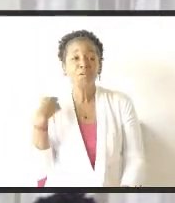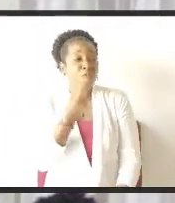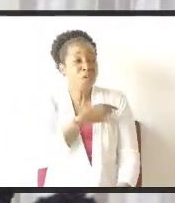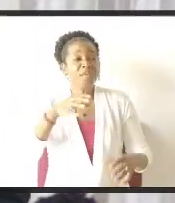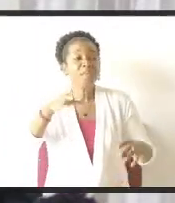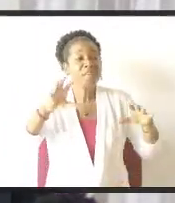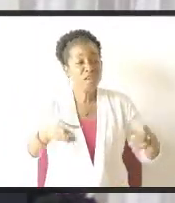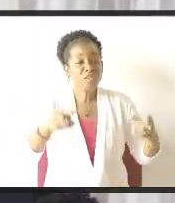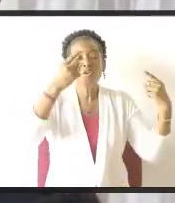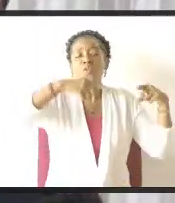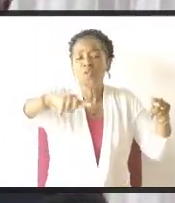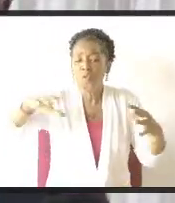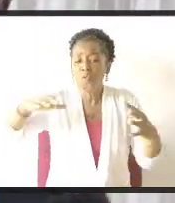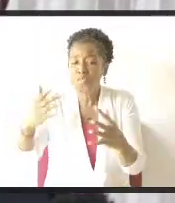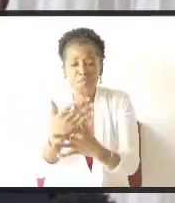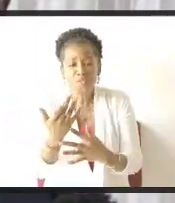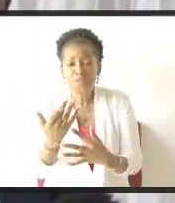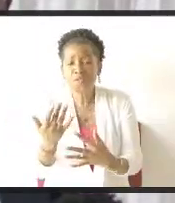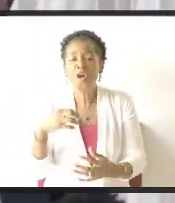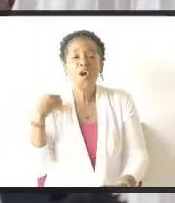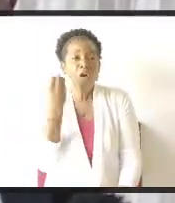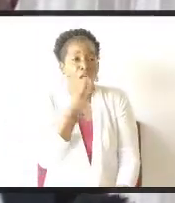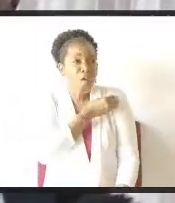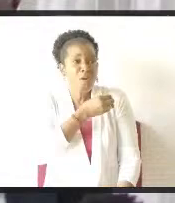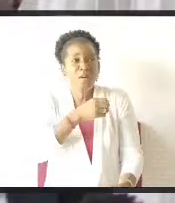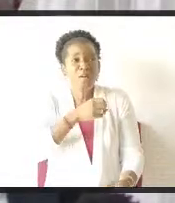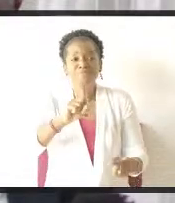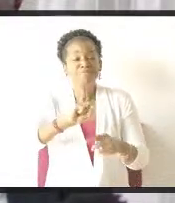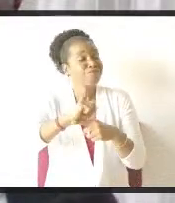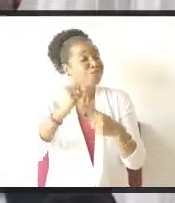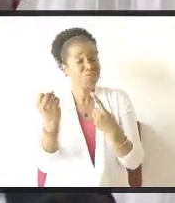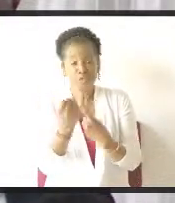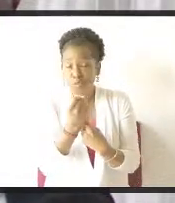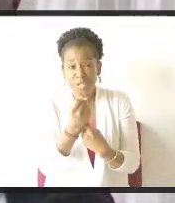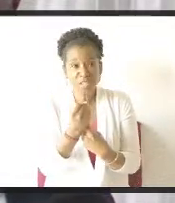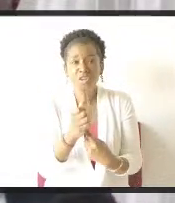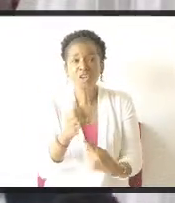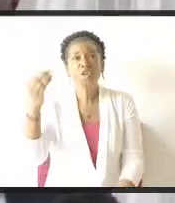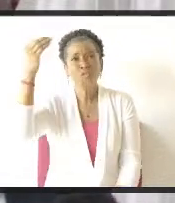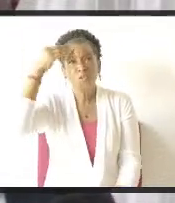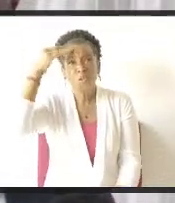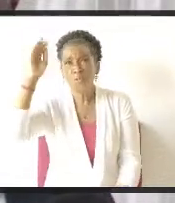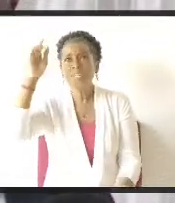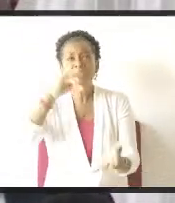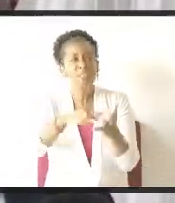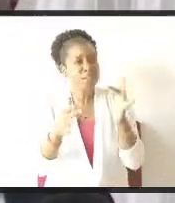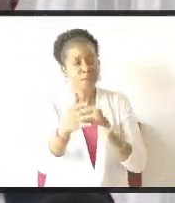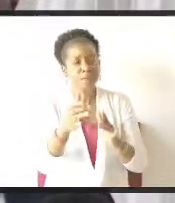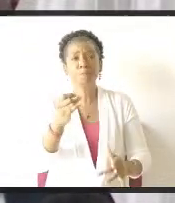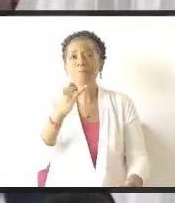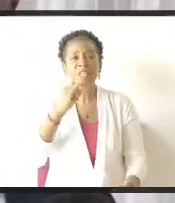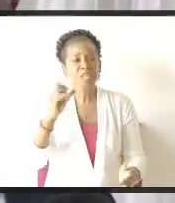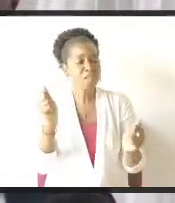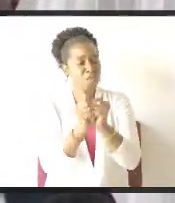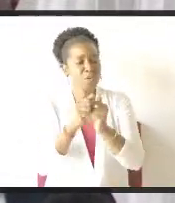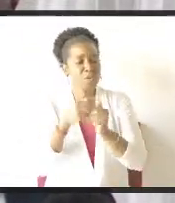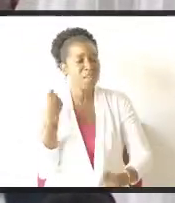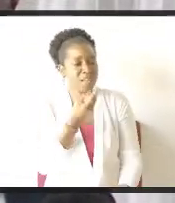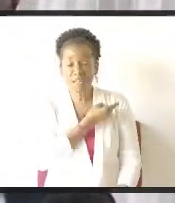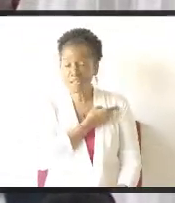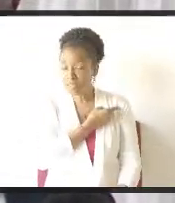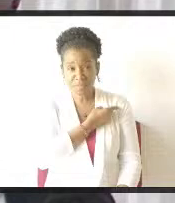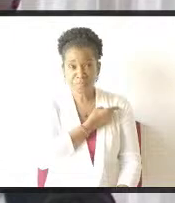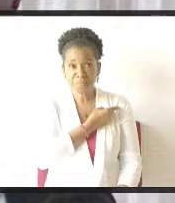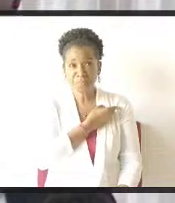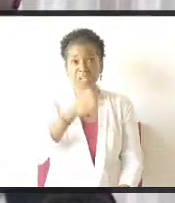with the assurance that Jesus Christ is with you. He might not take you out of the fire, but he will be